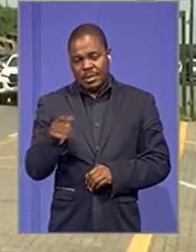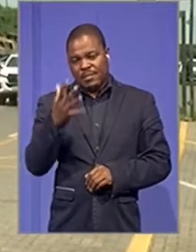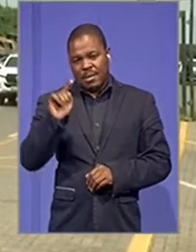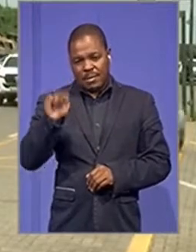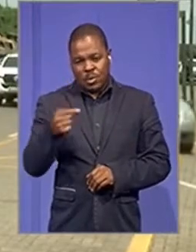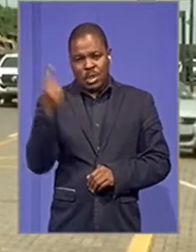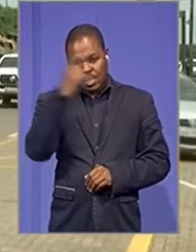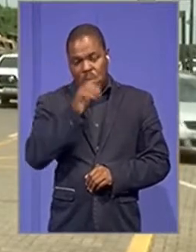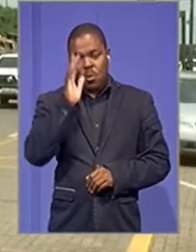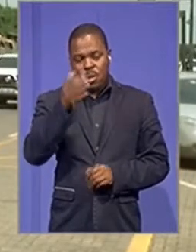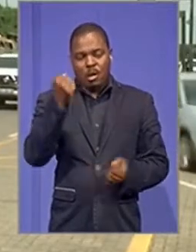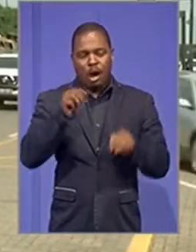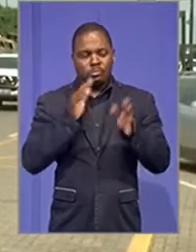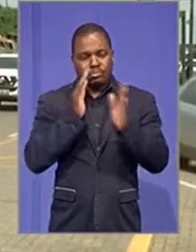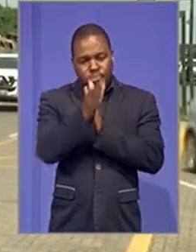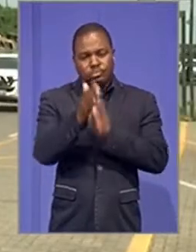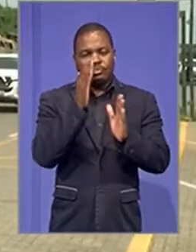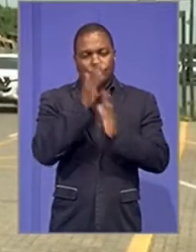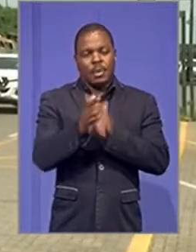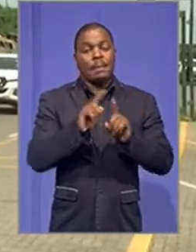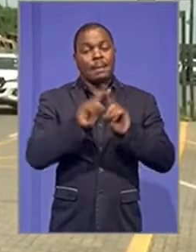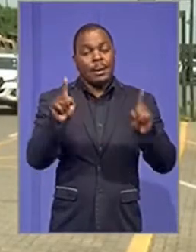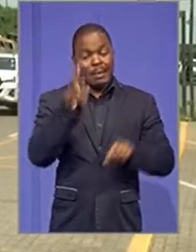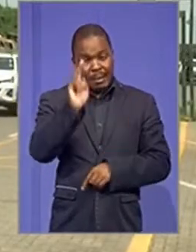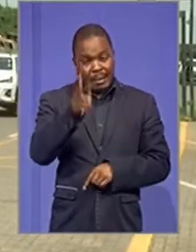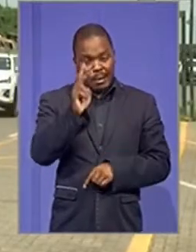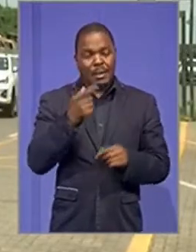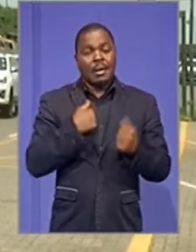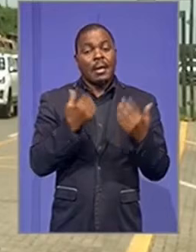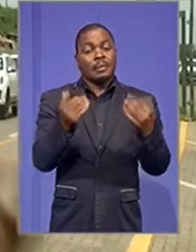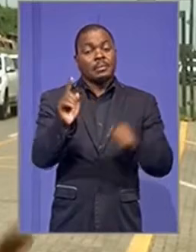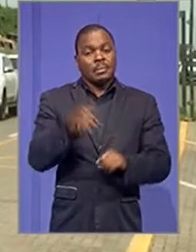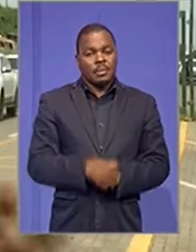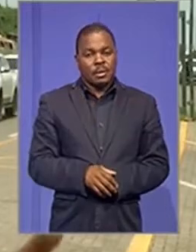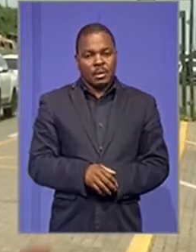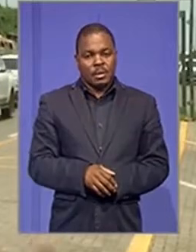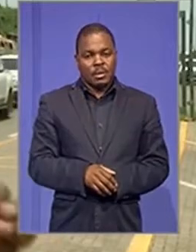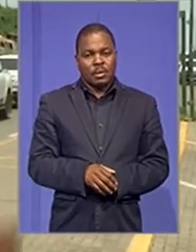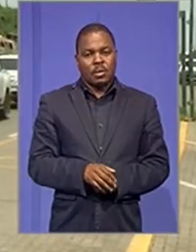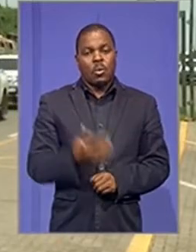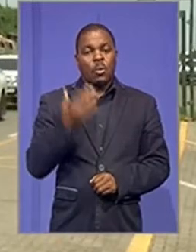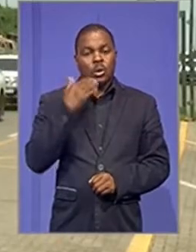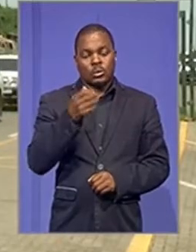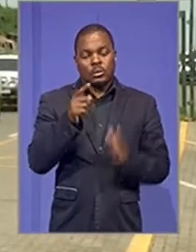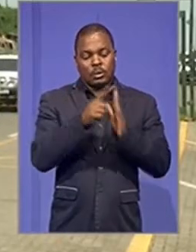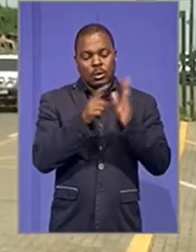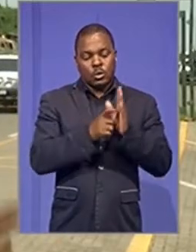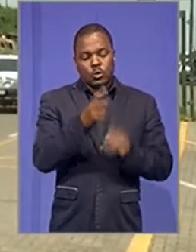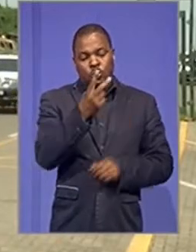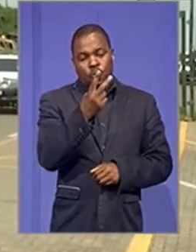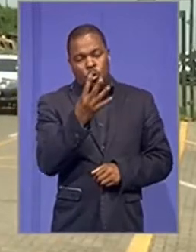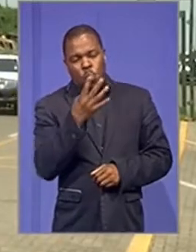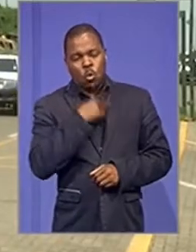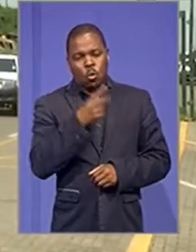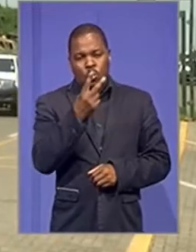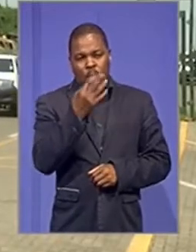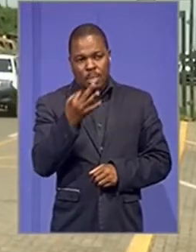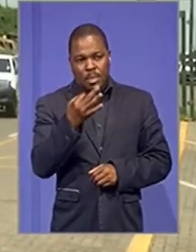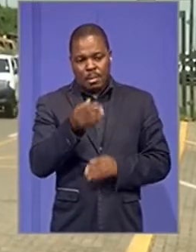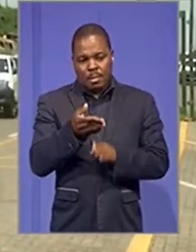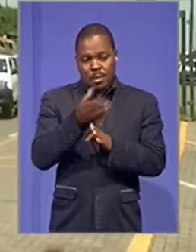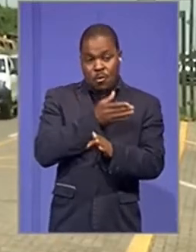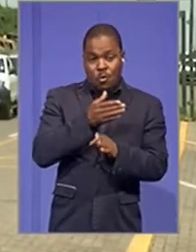5000 per day. However, we also anticipate that on the 24th or the 23rd, prior to Christmas Day,